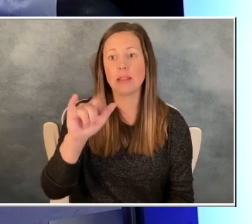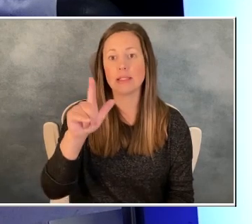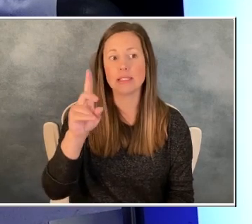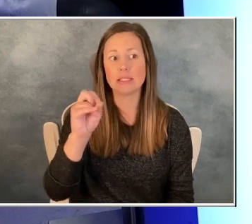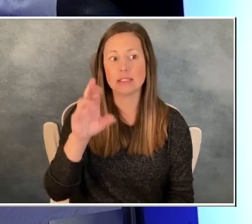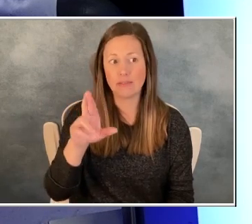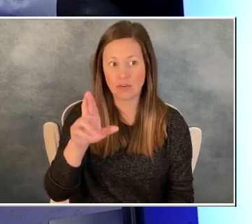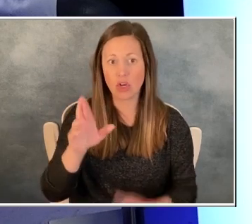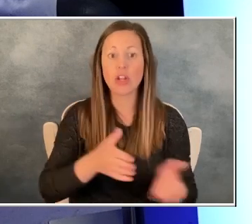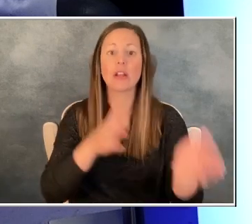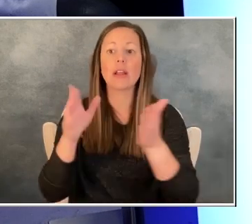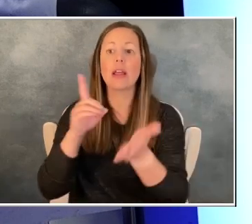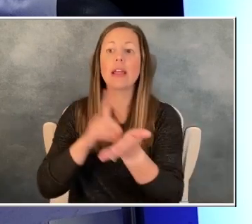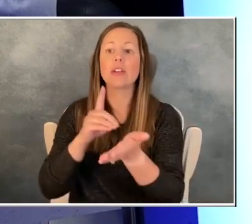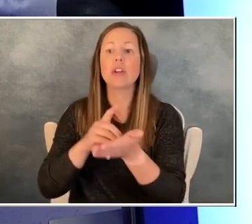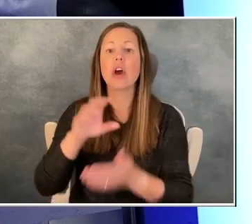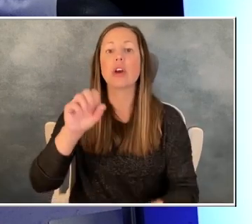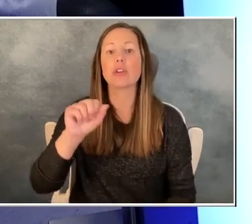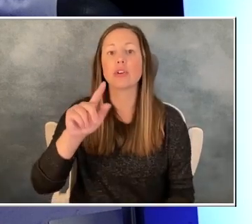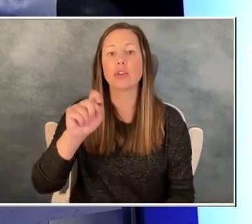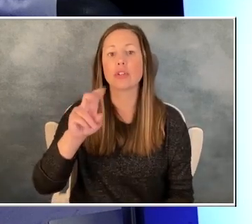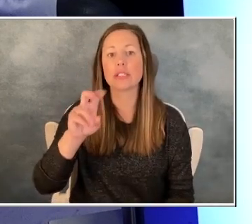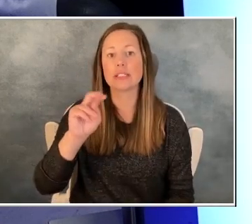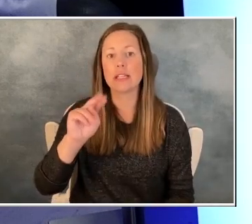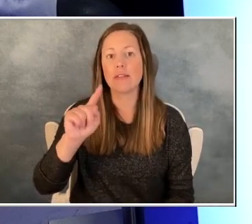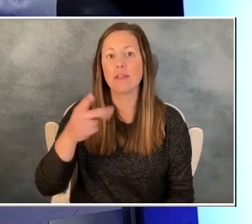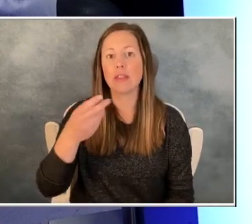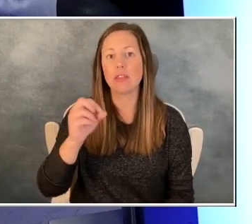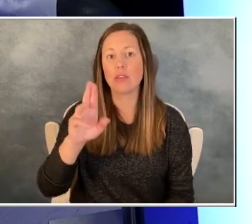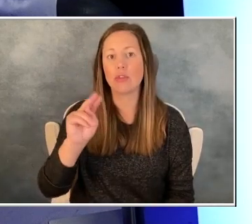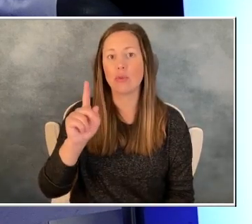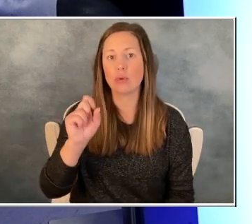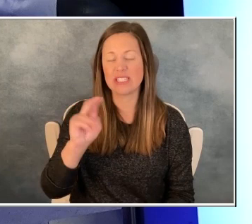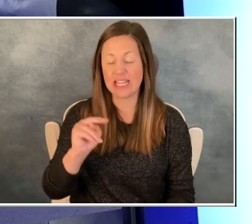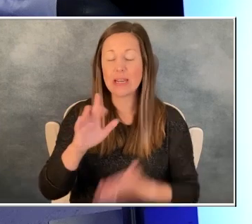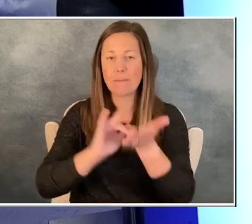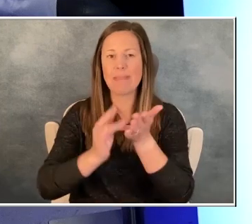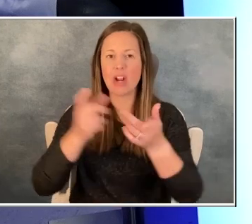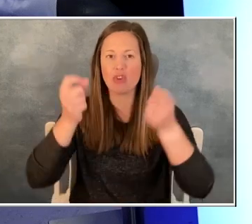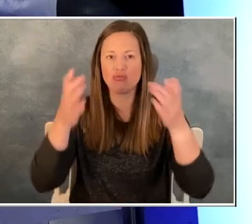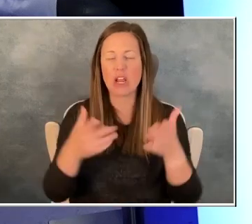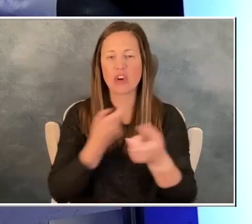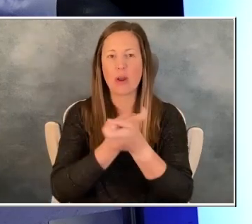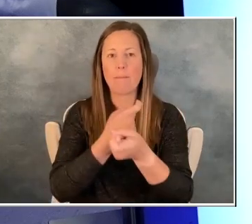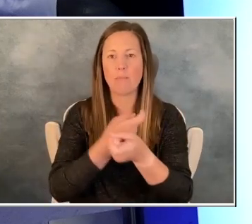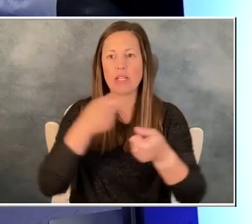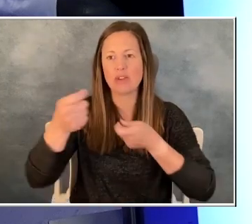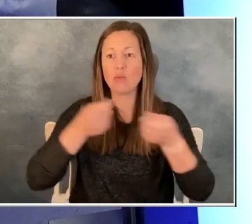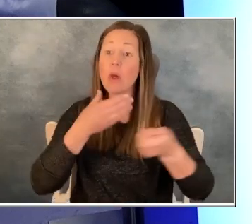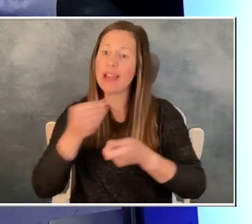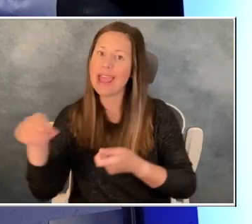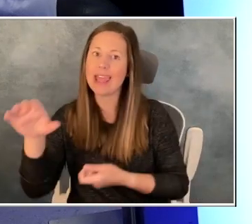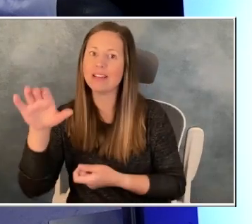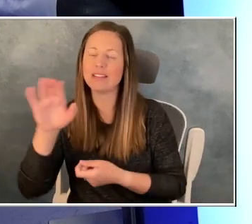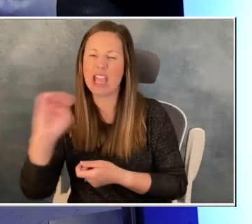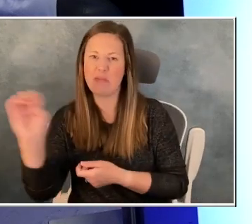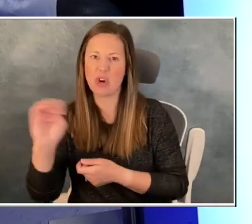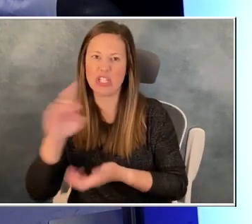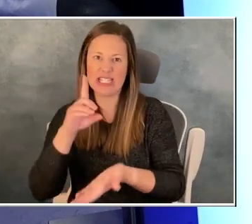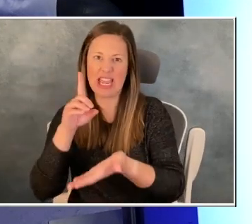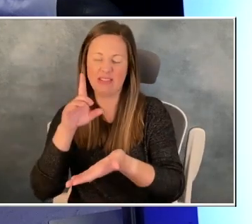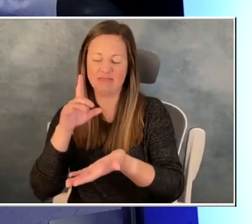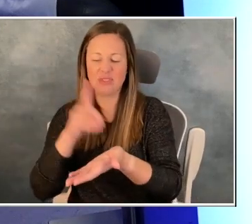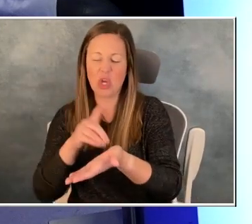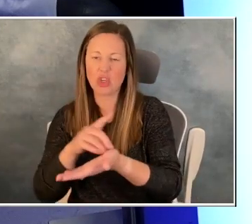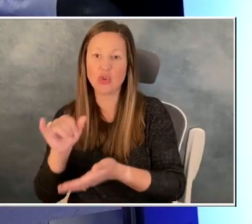and Dr. Stephen Thornton, the medical director of poison control, as well as emergency medicine physician. And Dr. Silver is a pharmacist, and she is